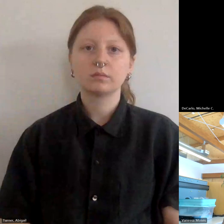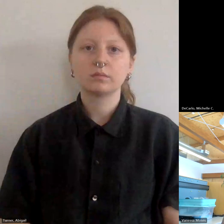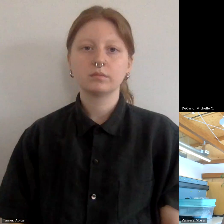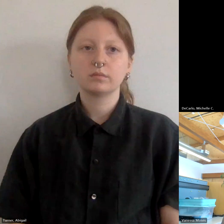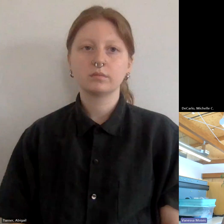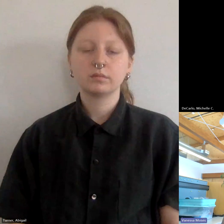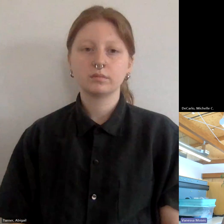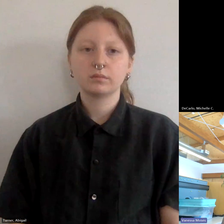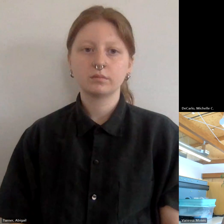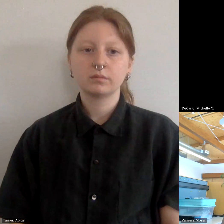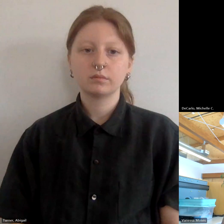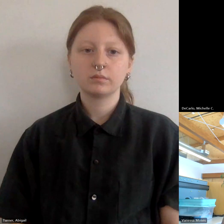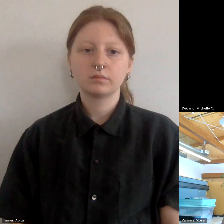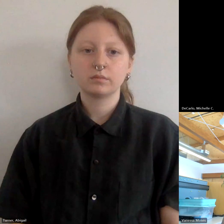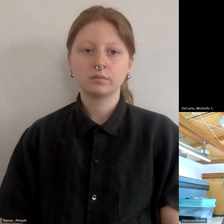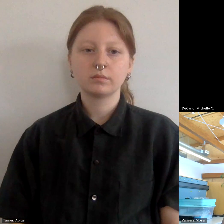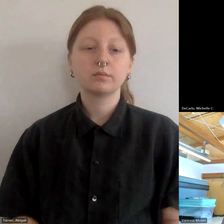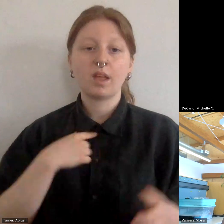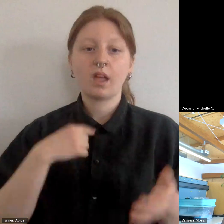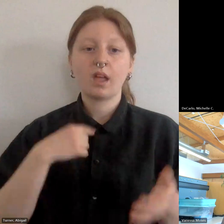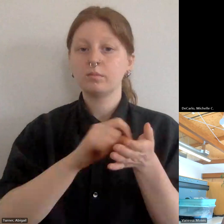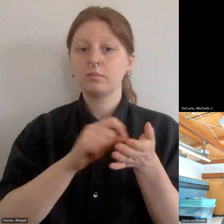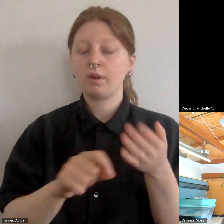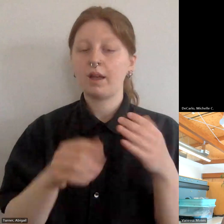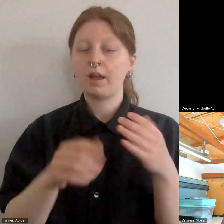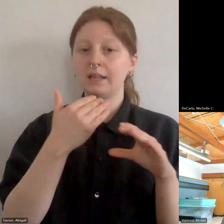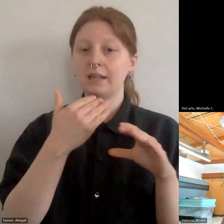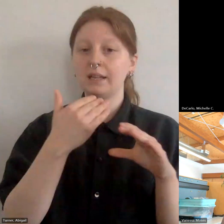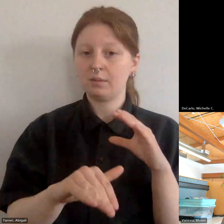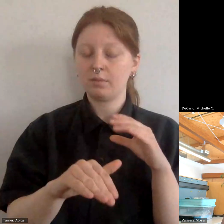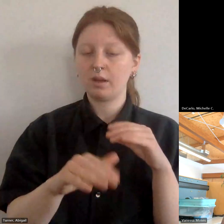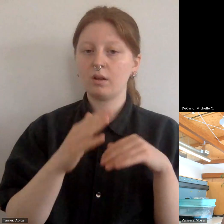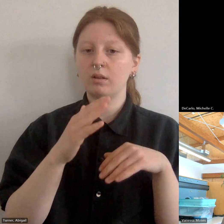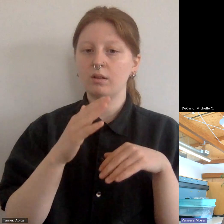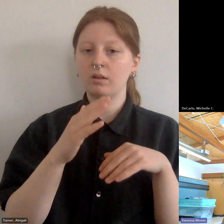I'm writing my email down on the chat just in case.